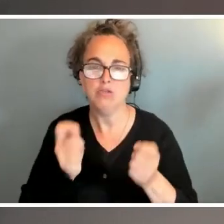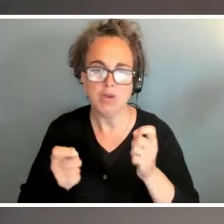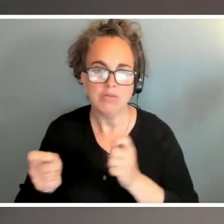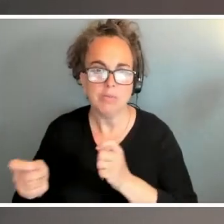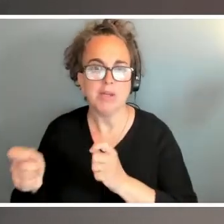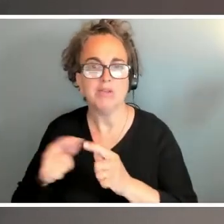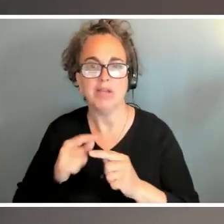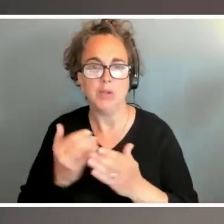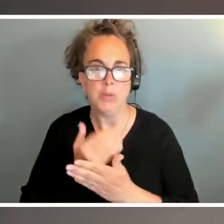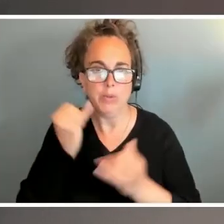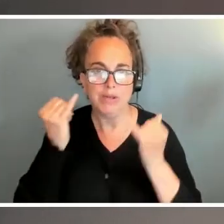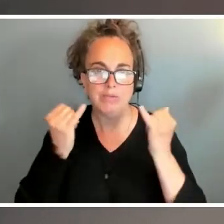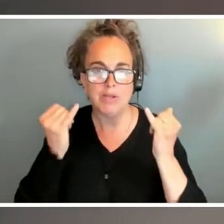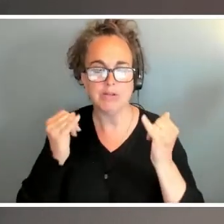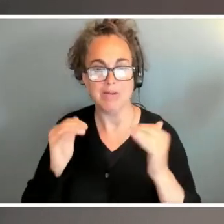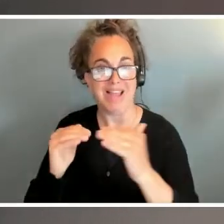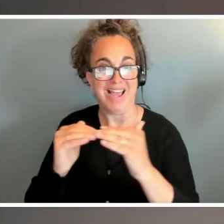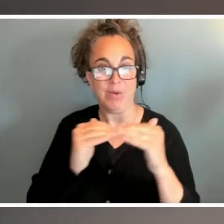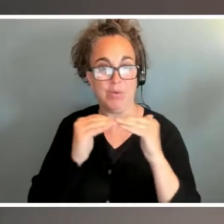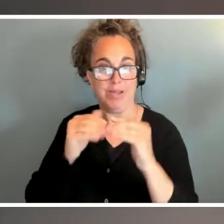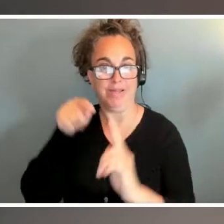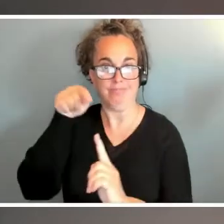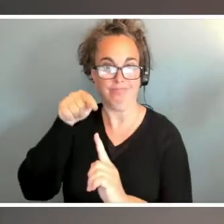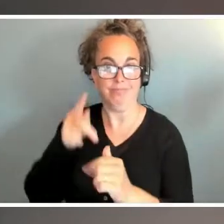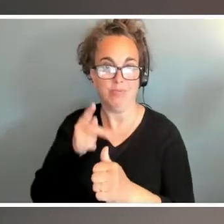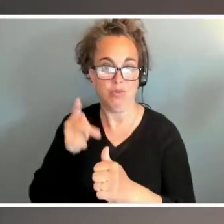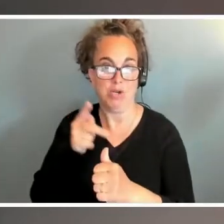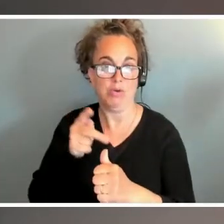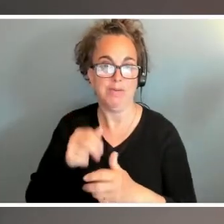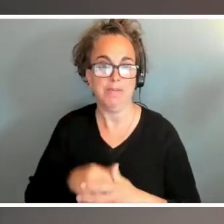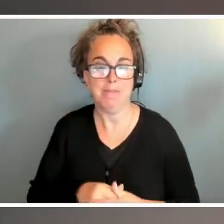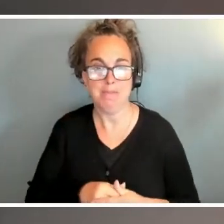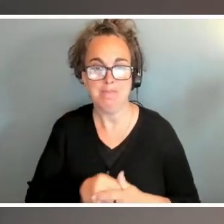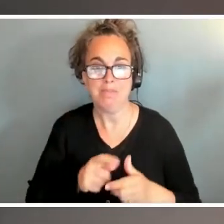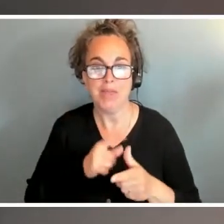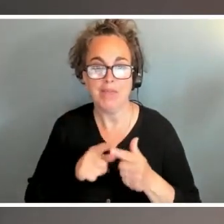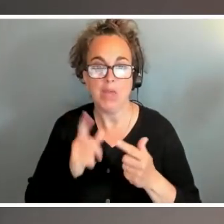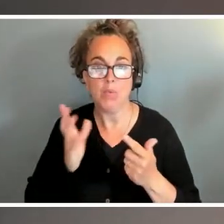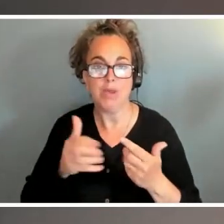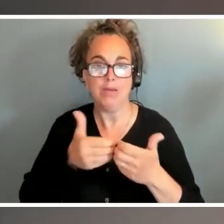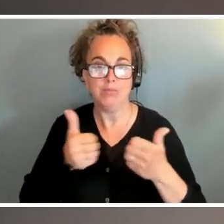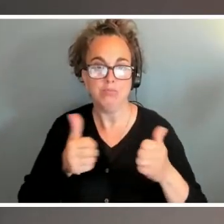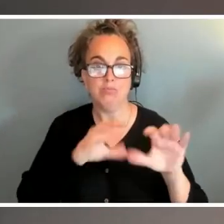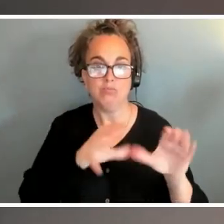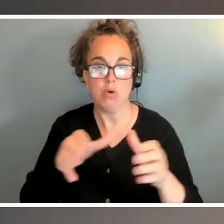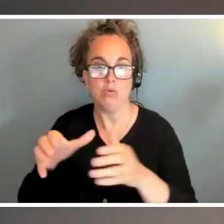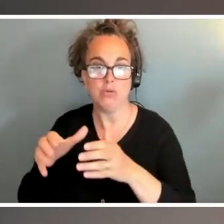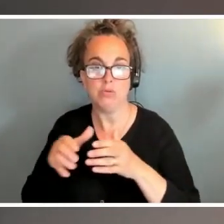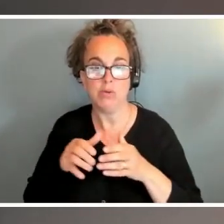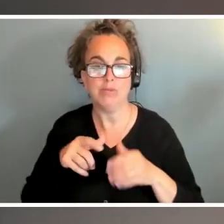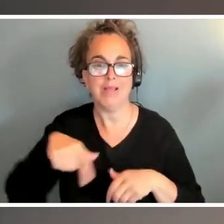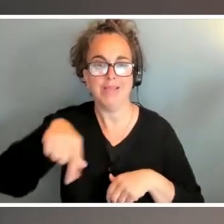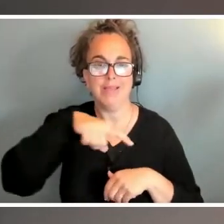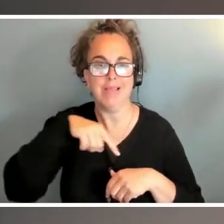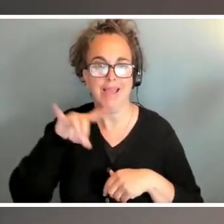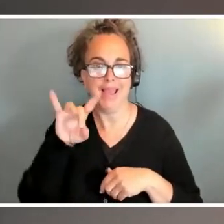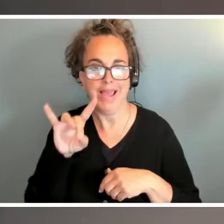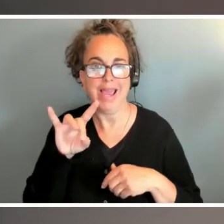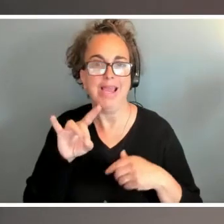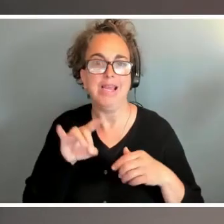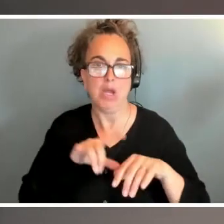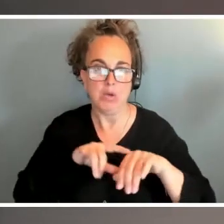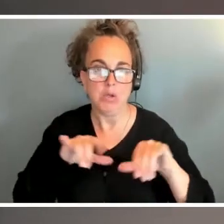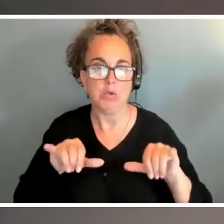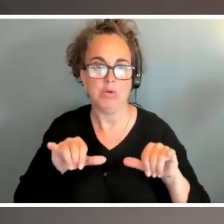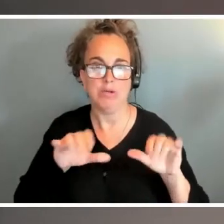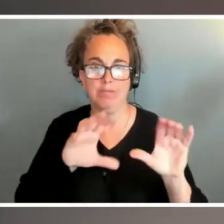innovation, with equity being a priority. And then we broke up into smaller groups and had 8 concurrent breakout